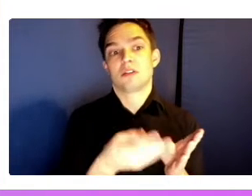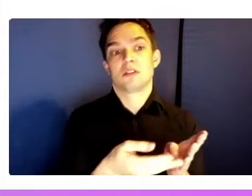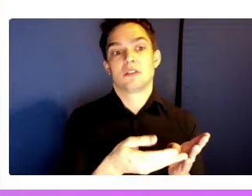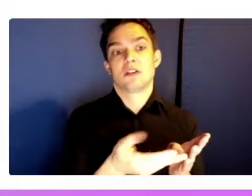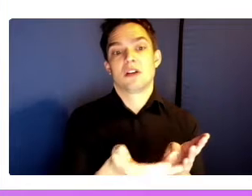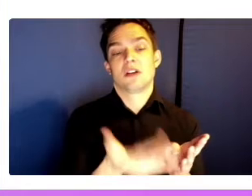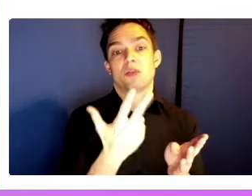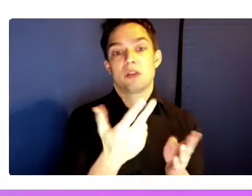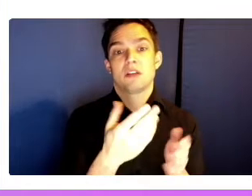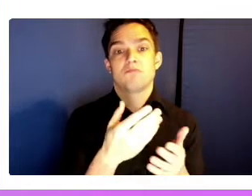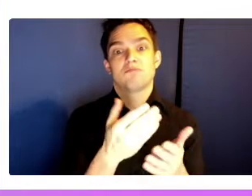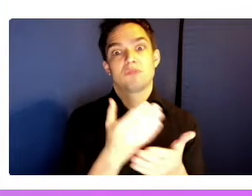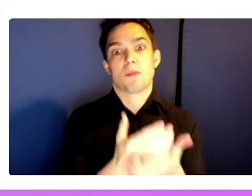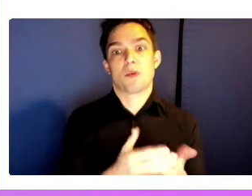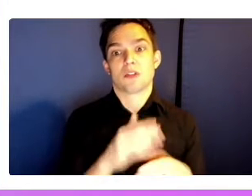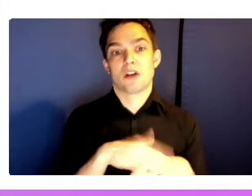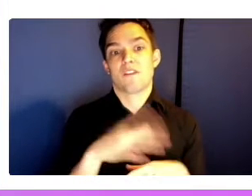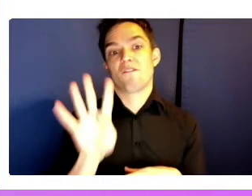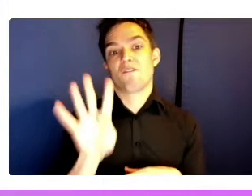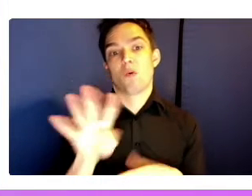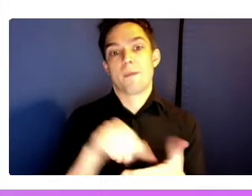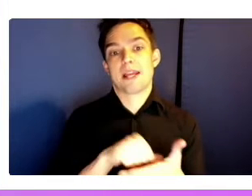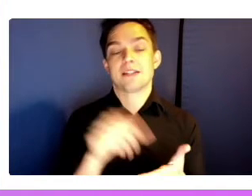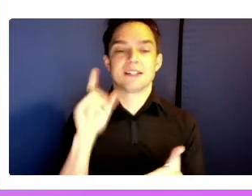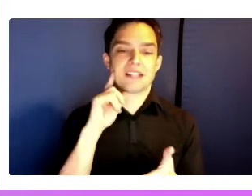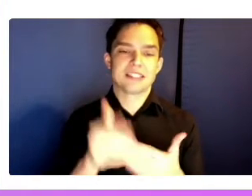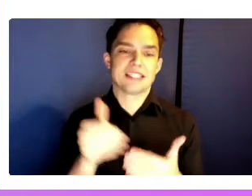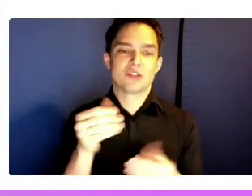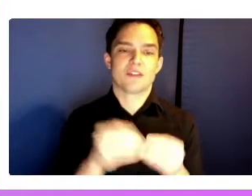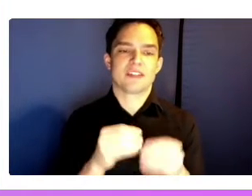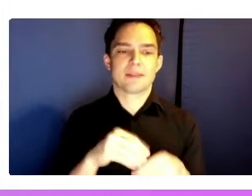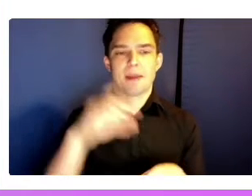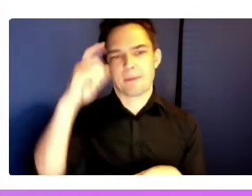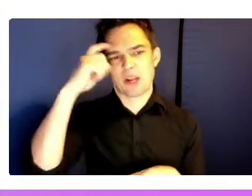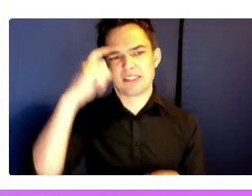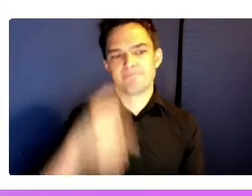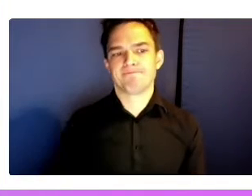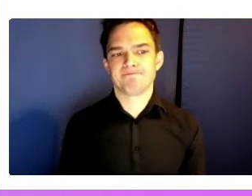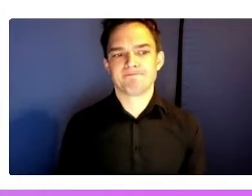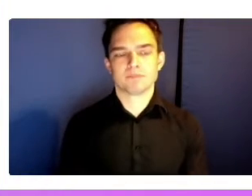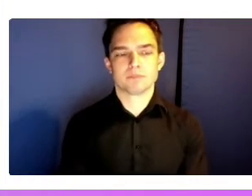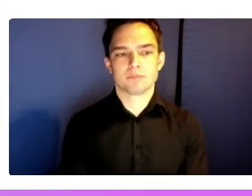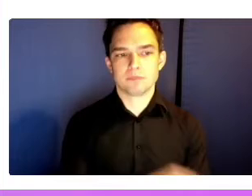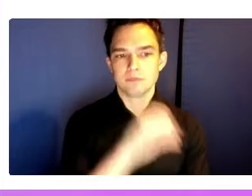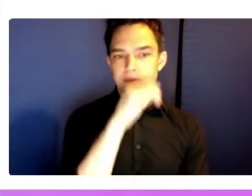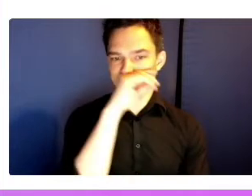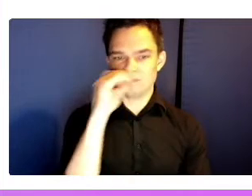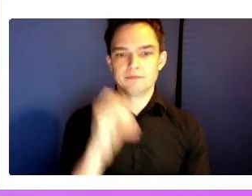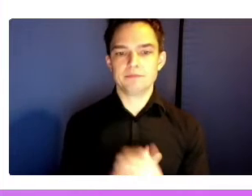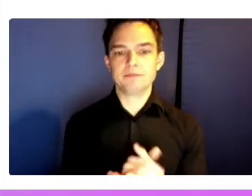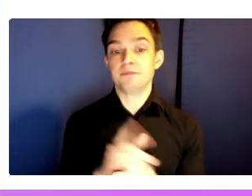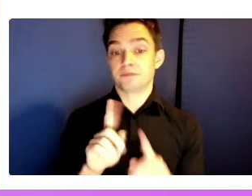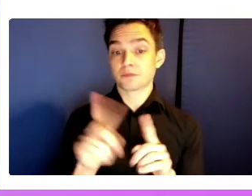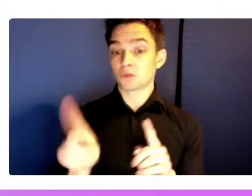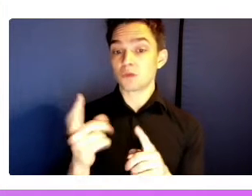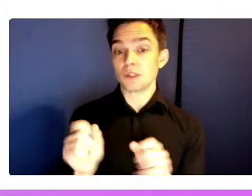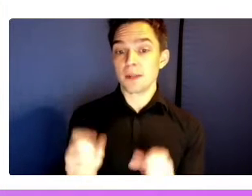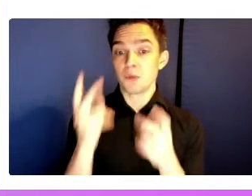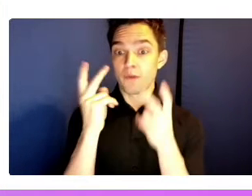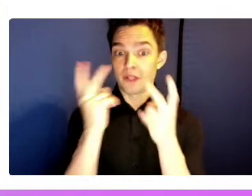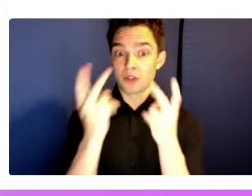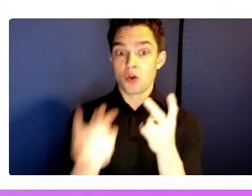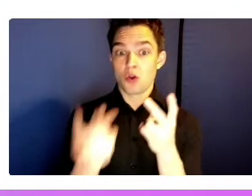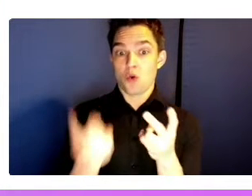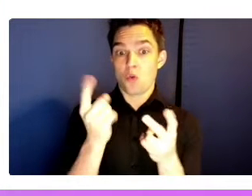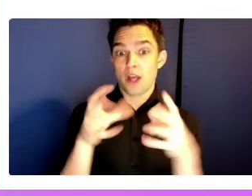pages. That's easy. That sounds easier to fix in my brain. But we can only visualize one dimension